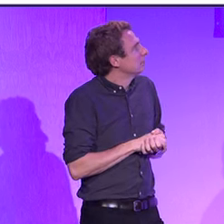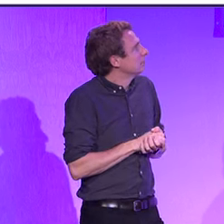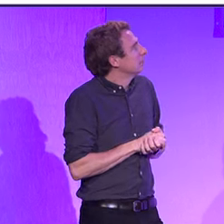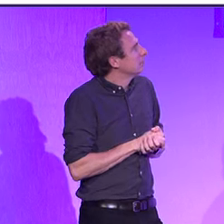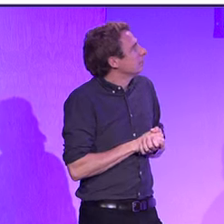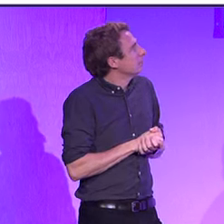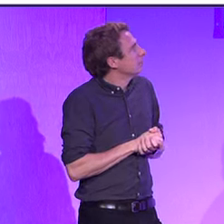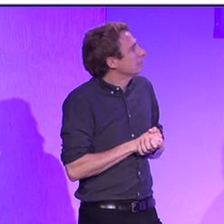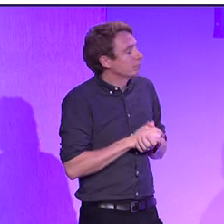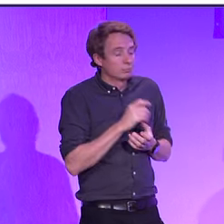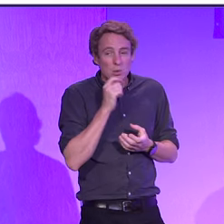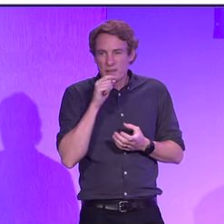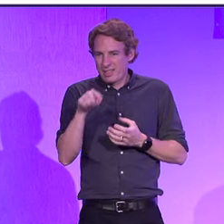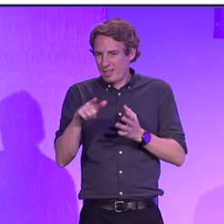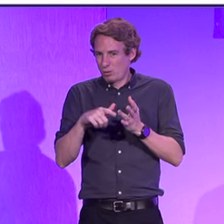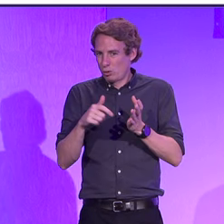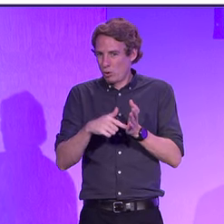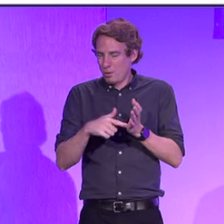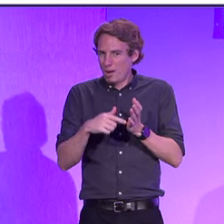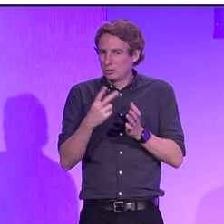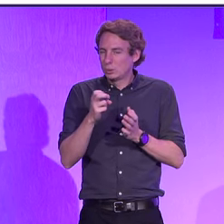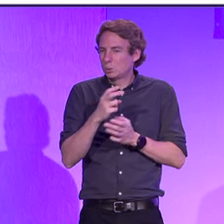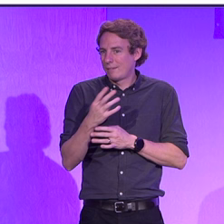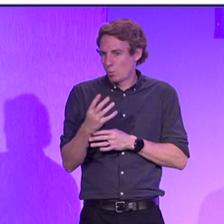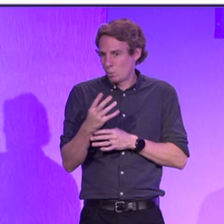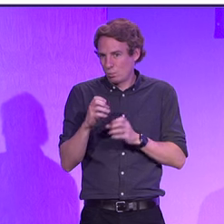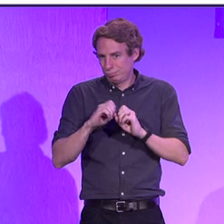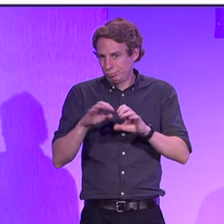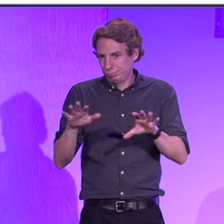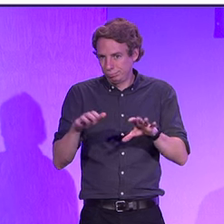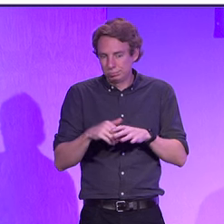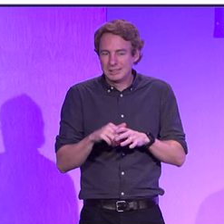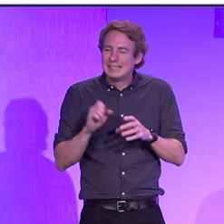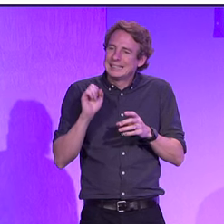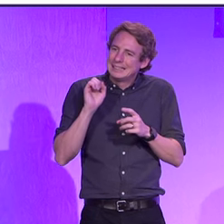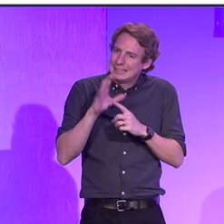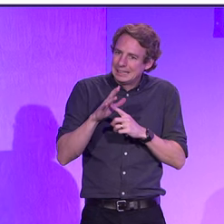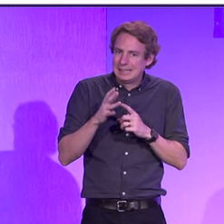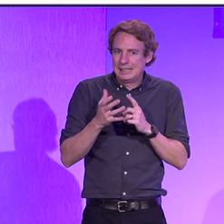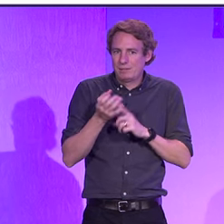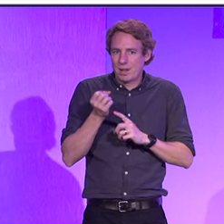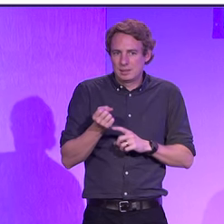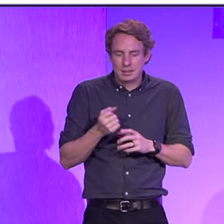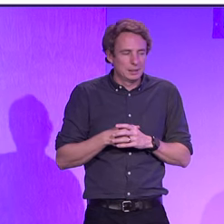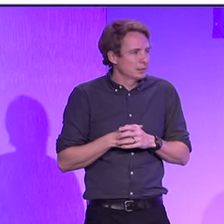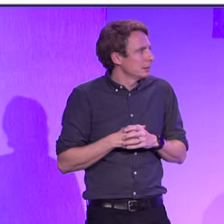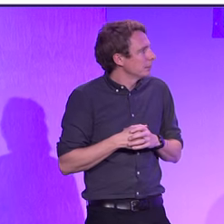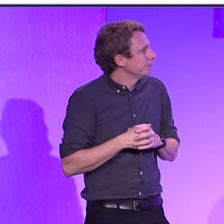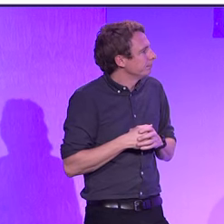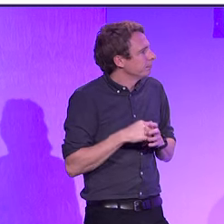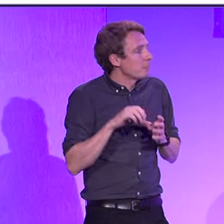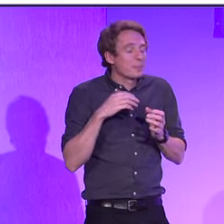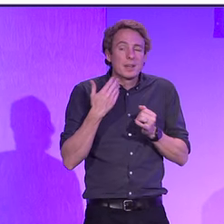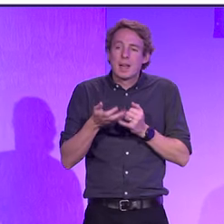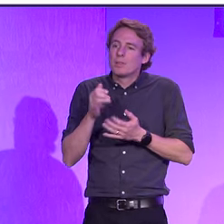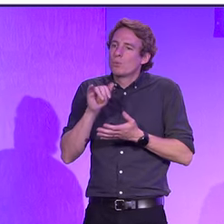for 2024 in October. And here's just some key findings. And one of the points that it makes towards the